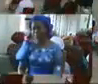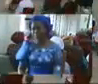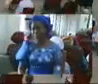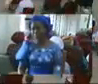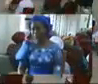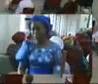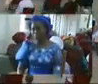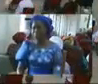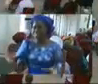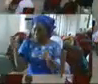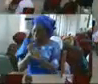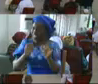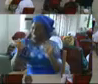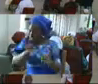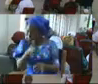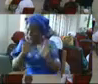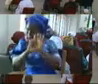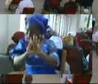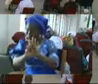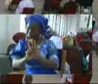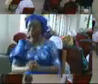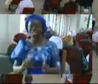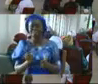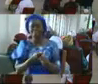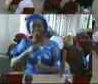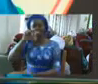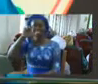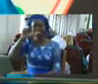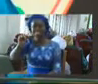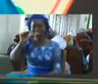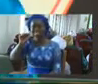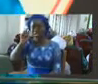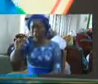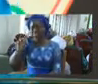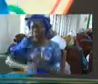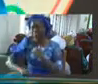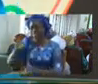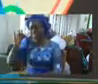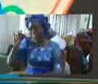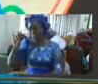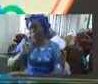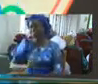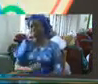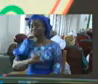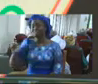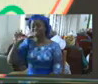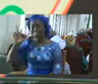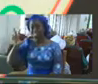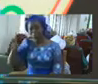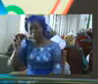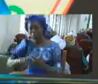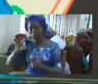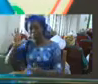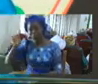Take another example. 1 Samuel chapter 17, from verse 34 to 51. 1